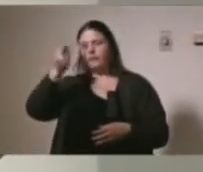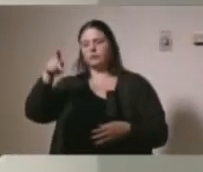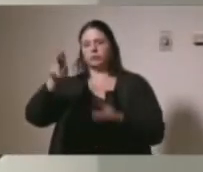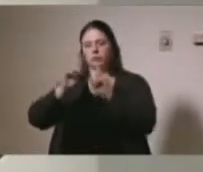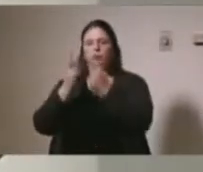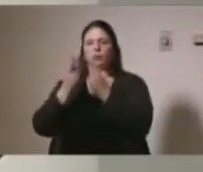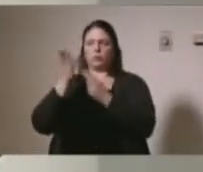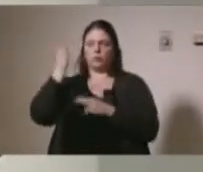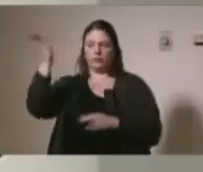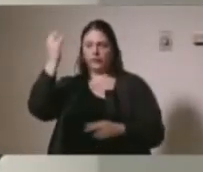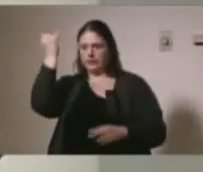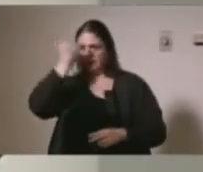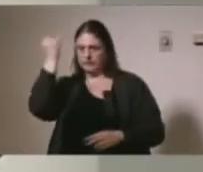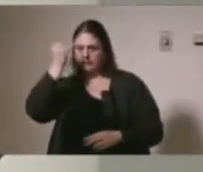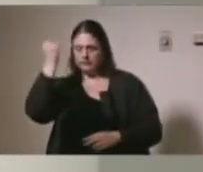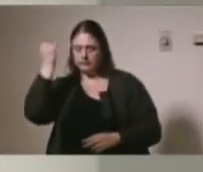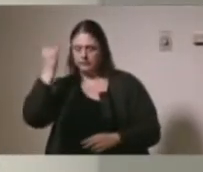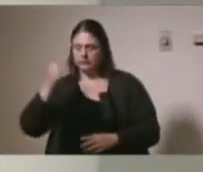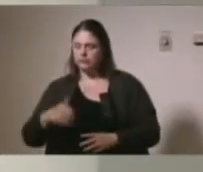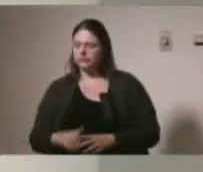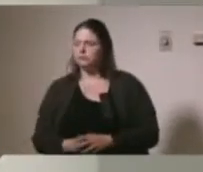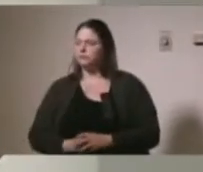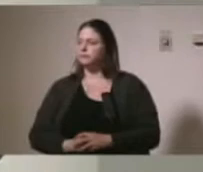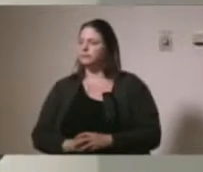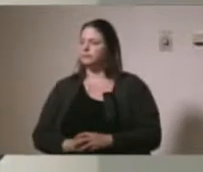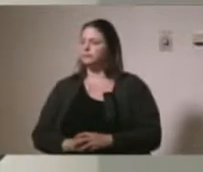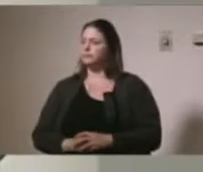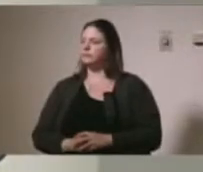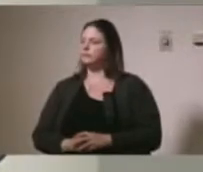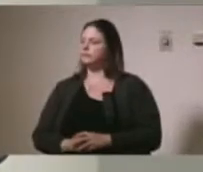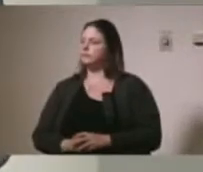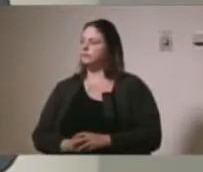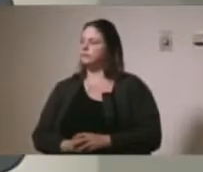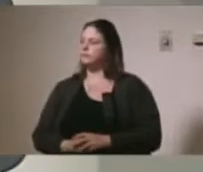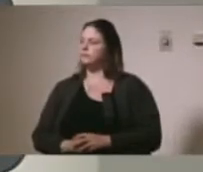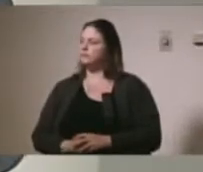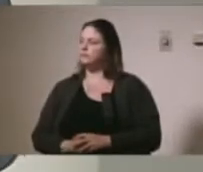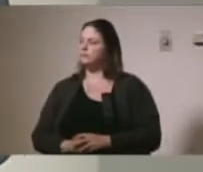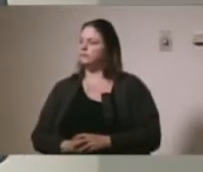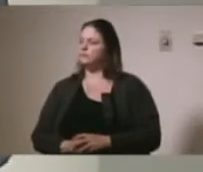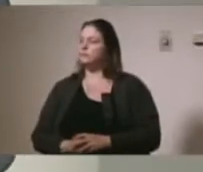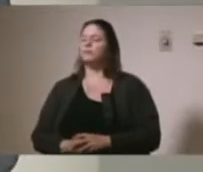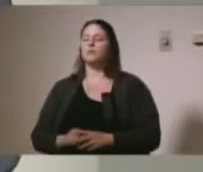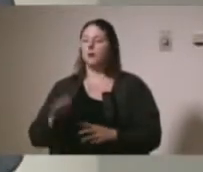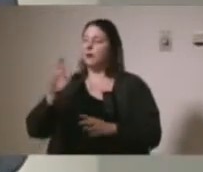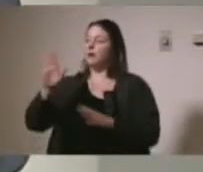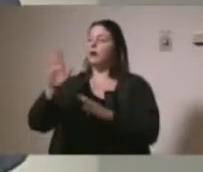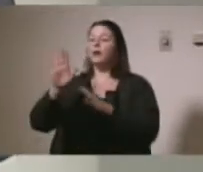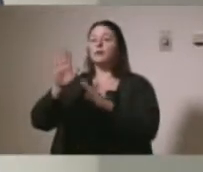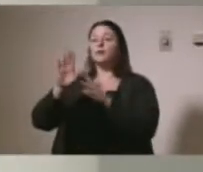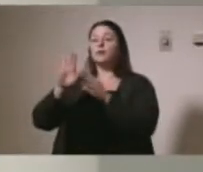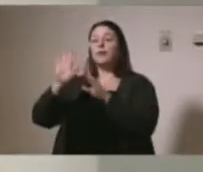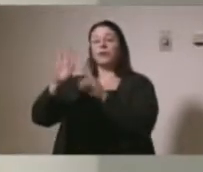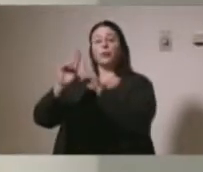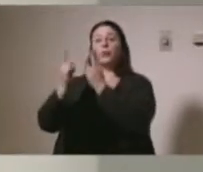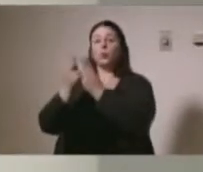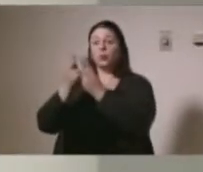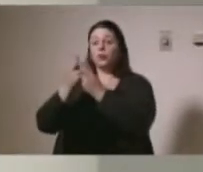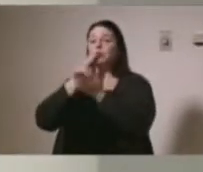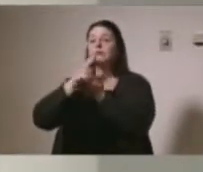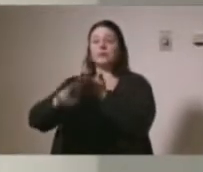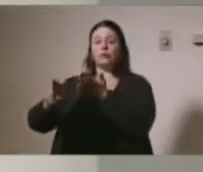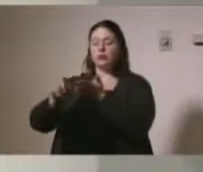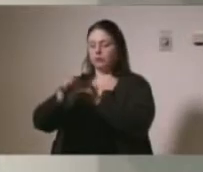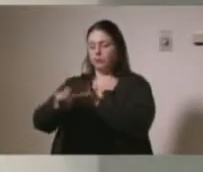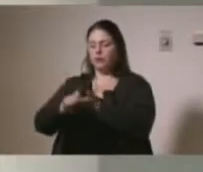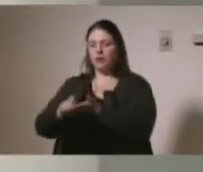in Italy. And we had the letter from the secretary of the union there wishing us good luck in our discussions.